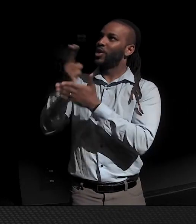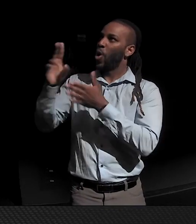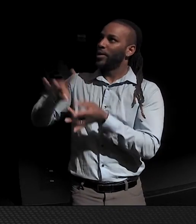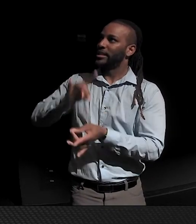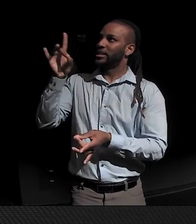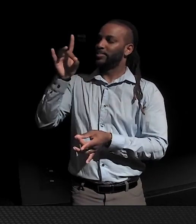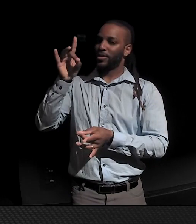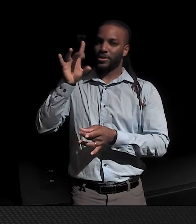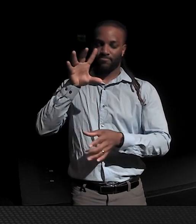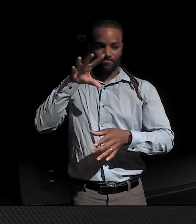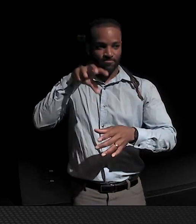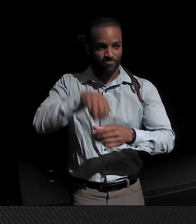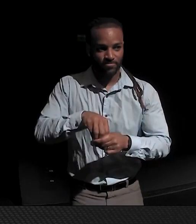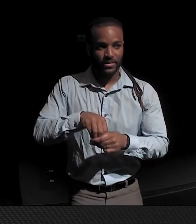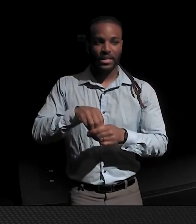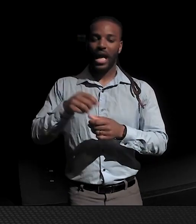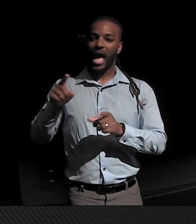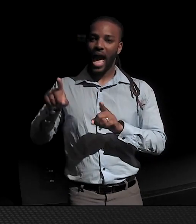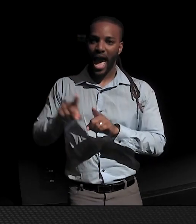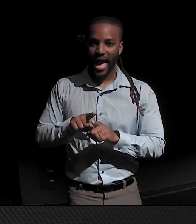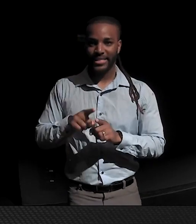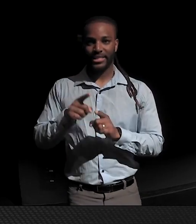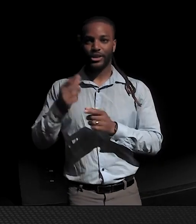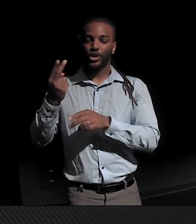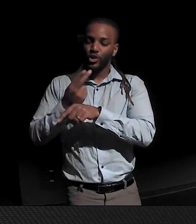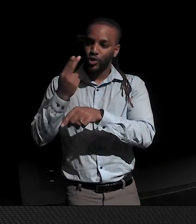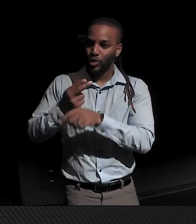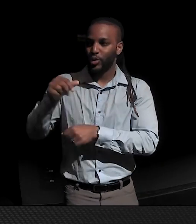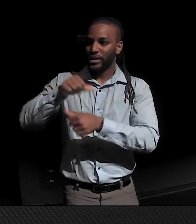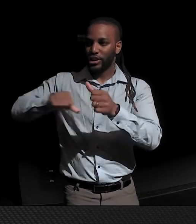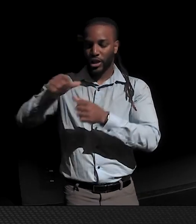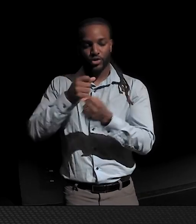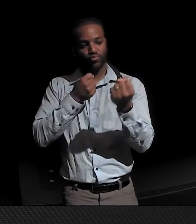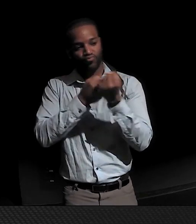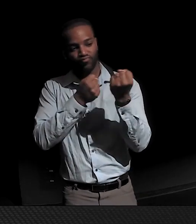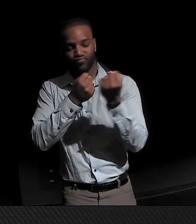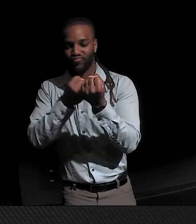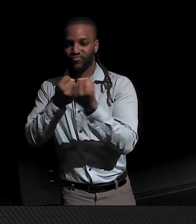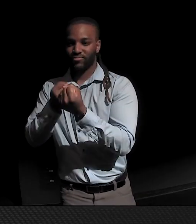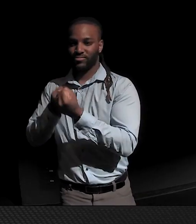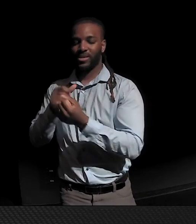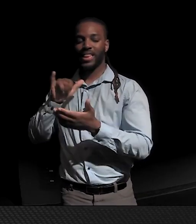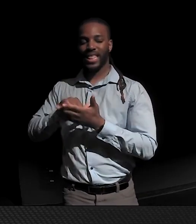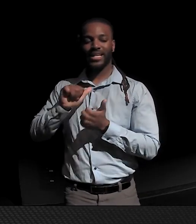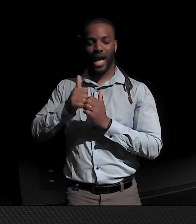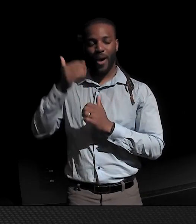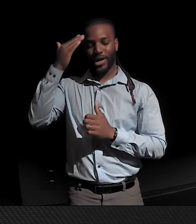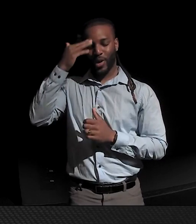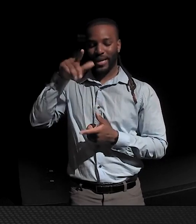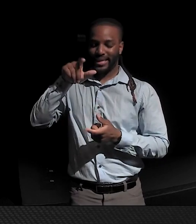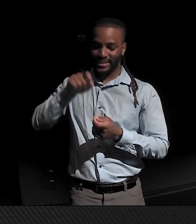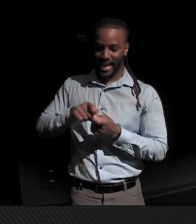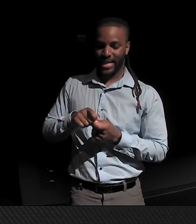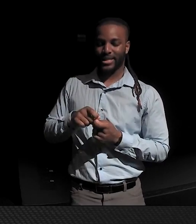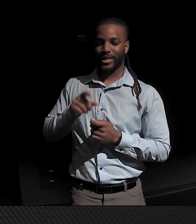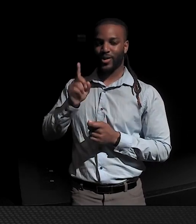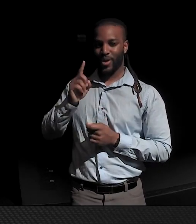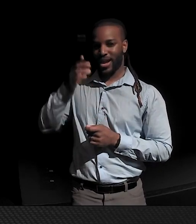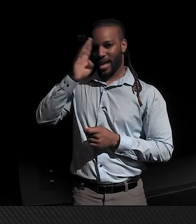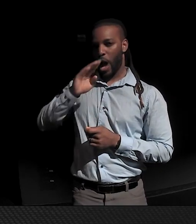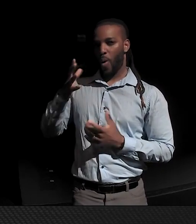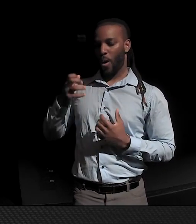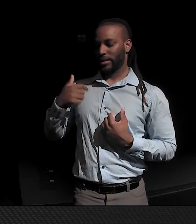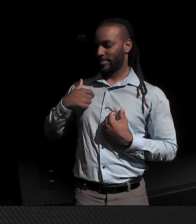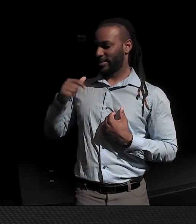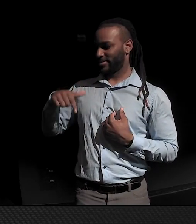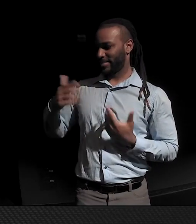Spirit as he brings his kids alongside one another to offer help. That's how I know I'm exactly where God wants me to be.